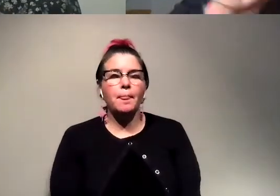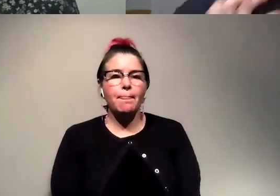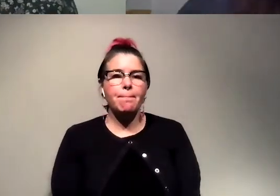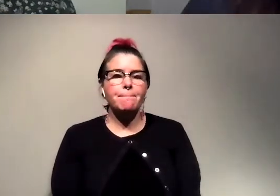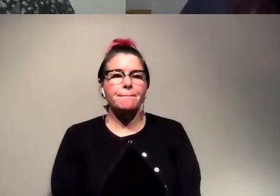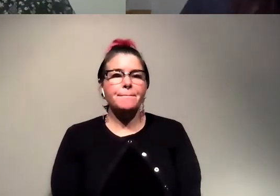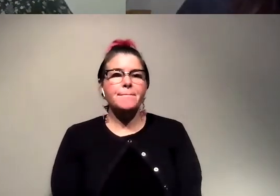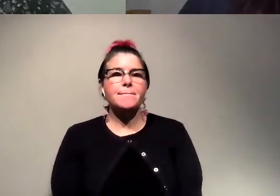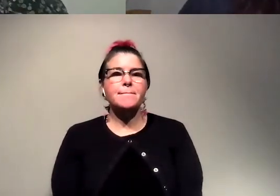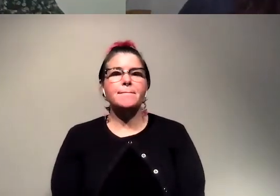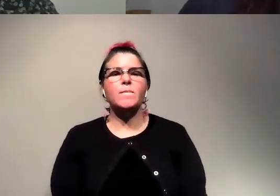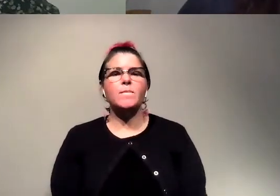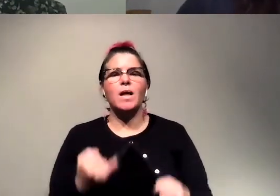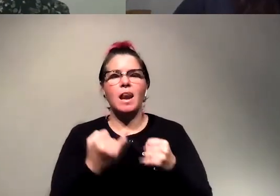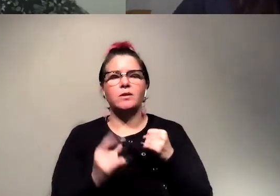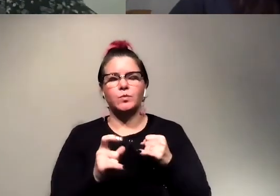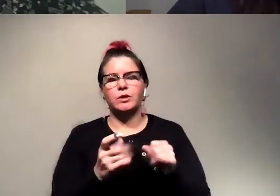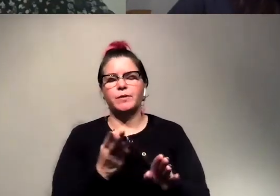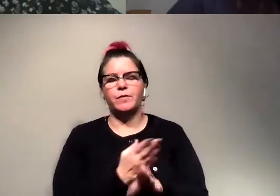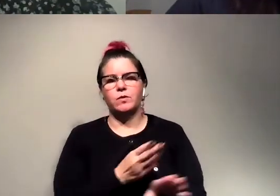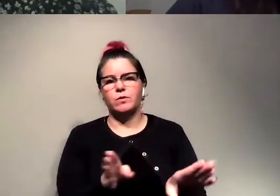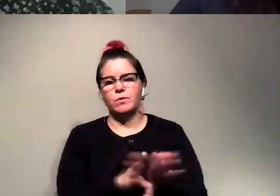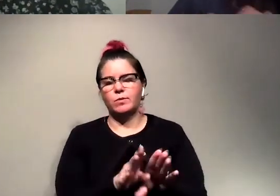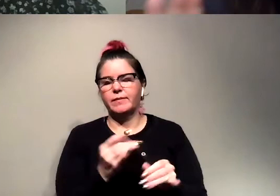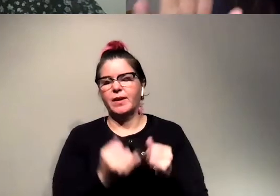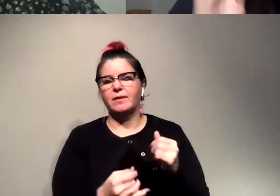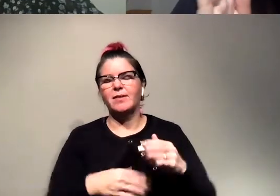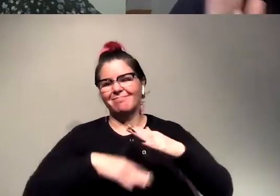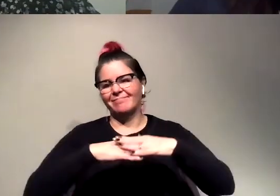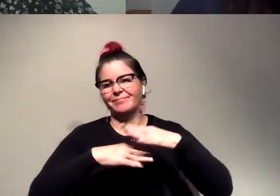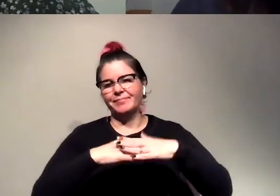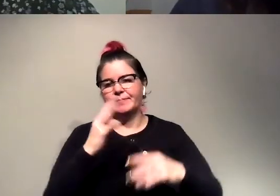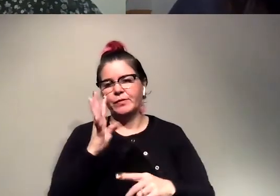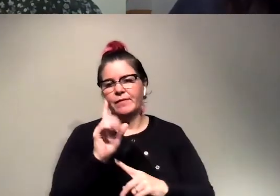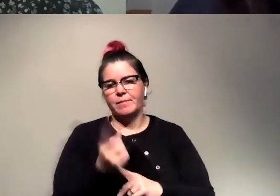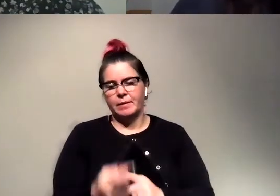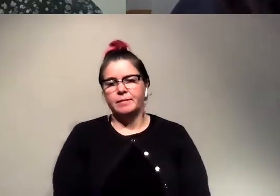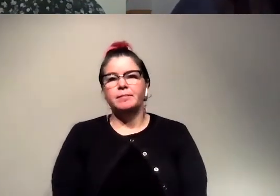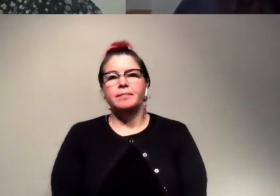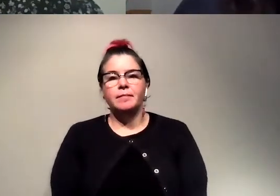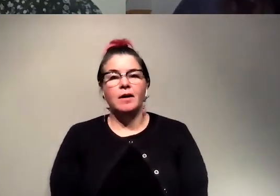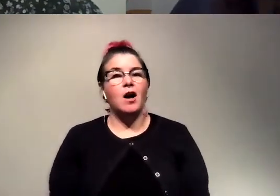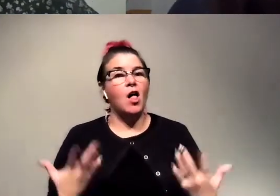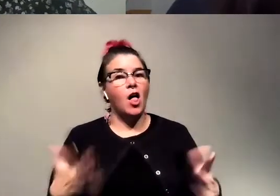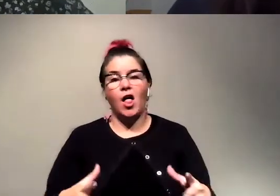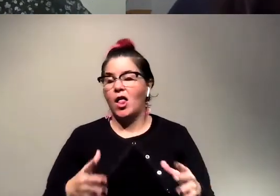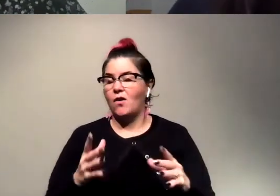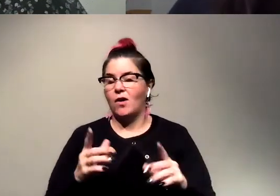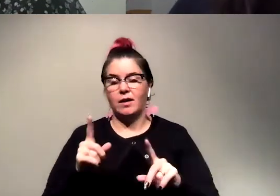One last question before we do our like final questions here, because we try to keep them to be these sessions about 45 minutes, and we have filled it without any